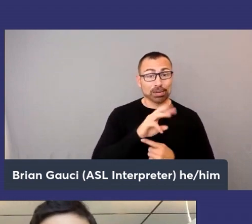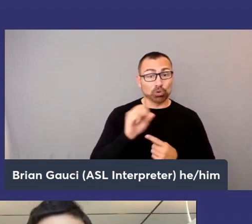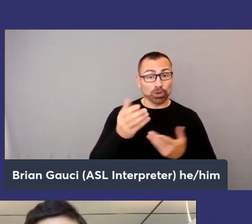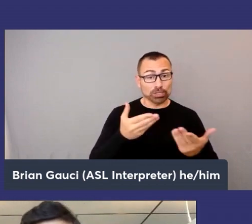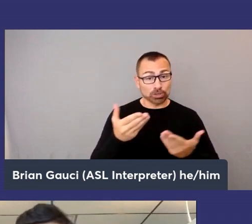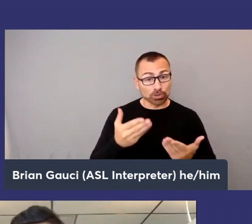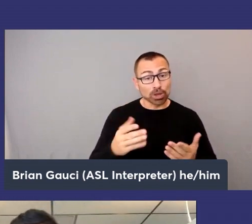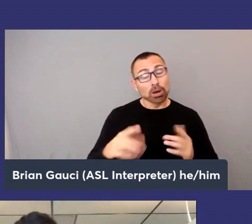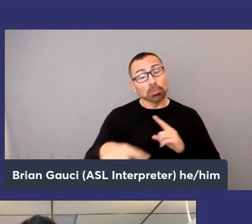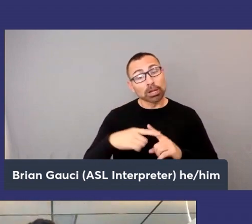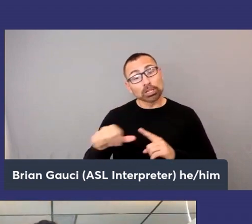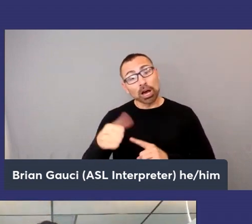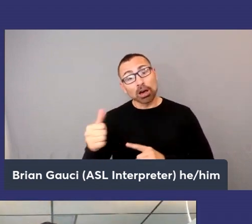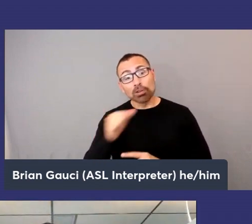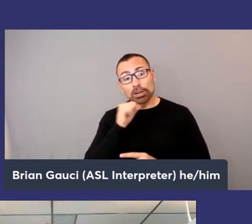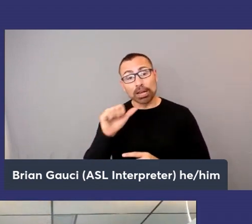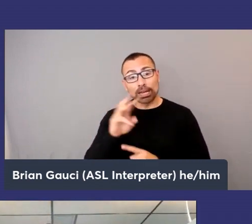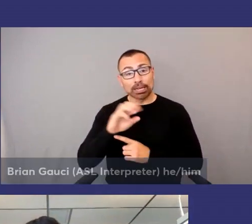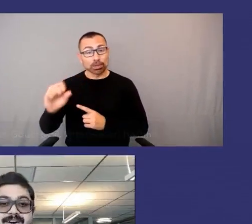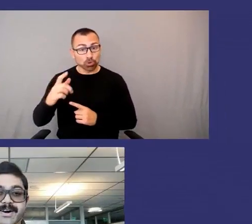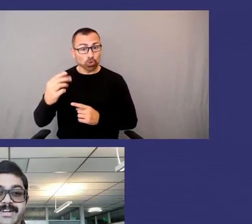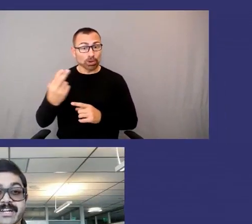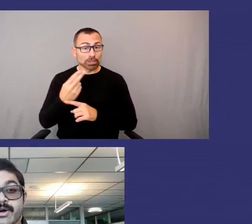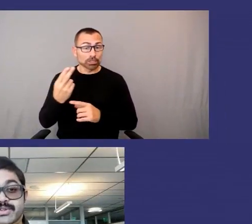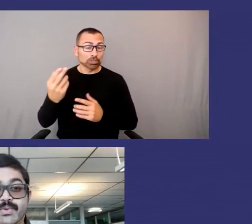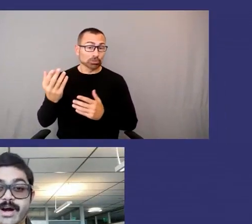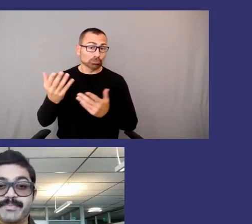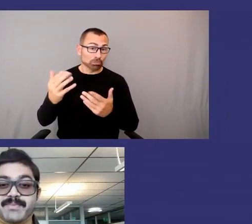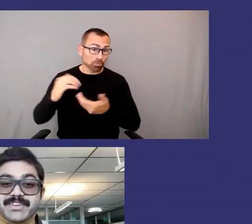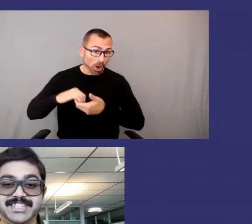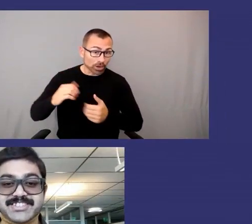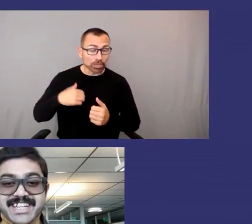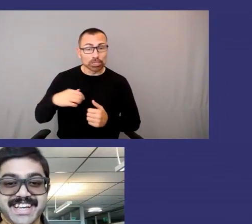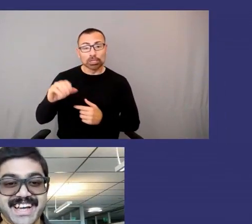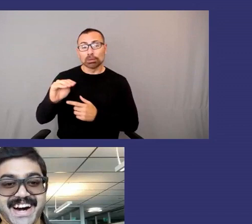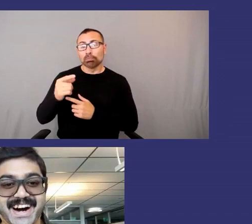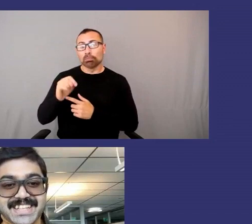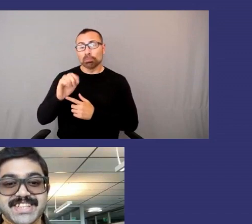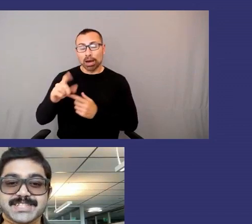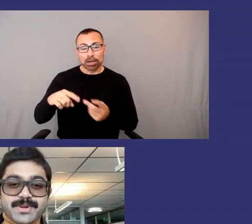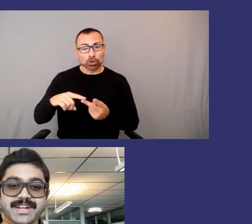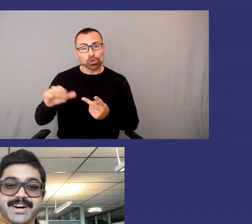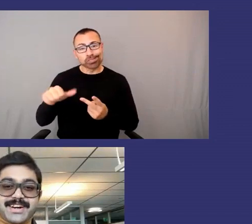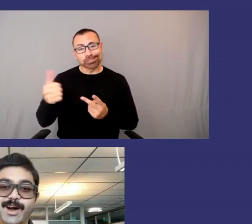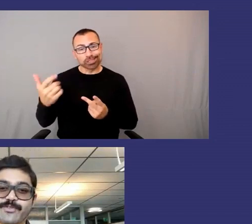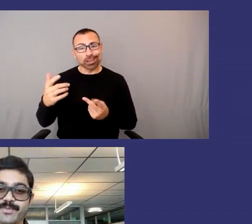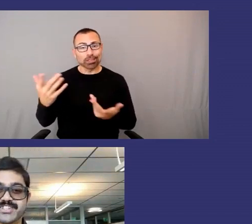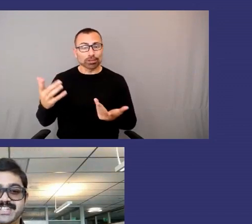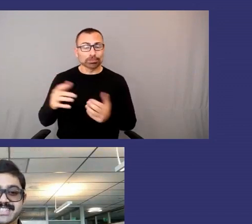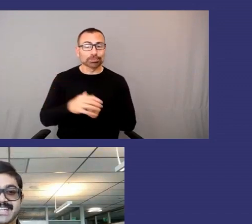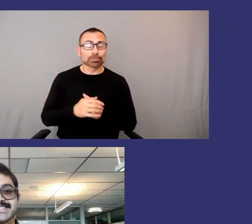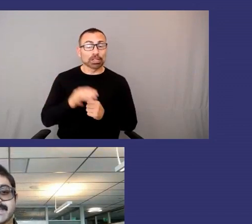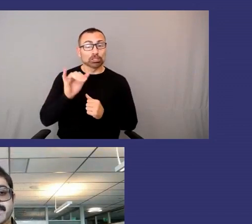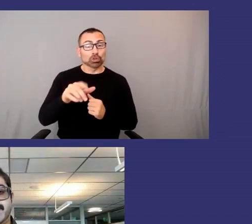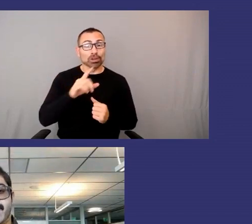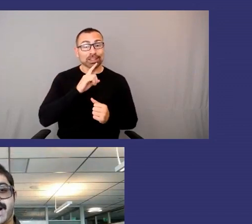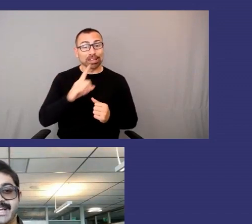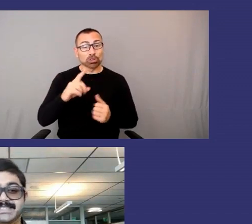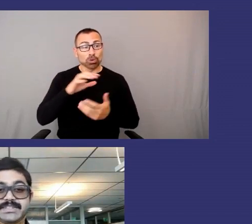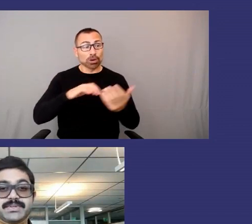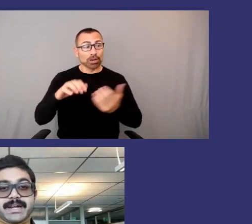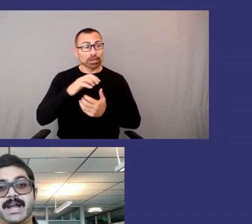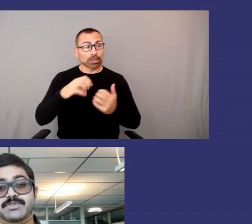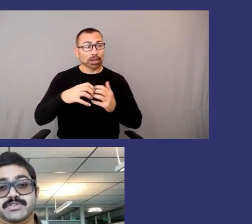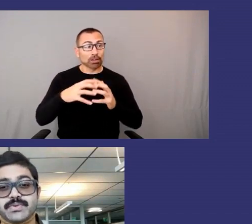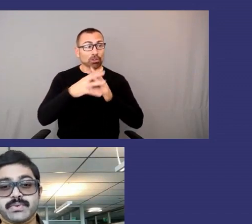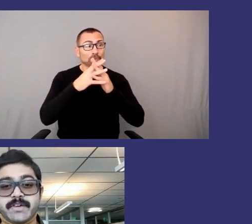some non-AWS partners such as MongoDB, Newlyric, Datadog through our public registry. So that's what CloudFormation is. It is a simple